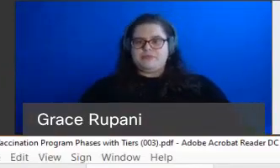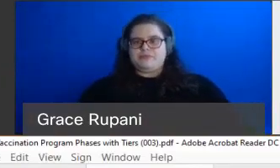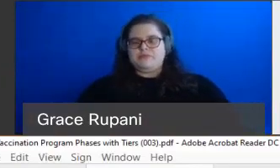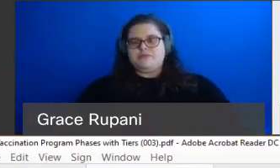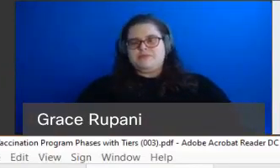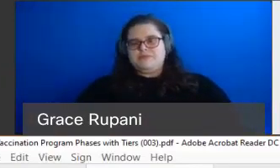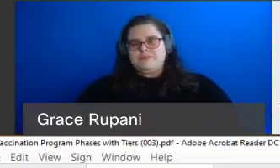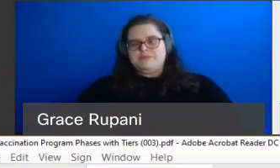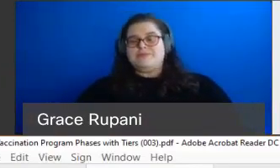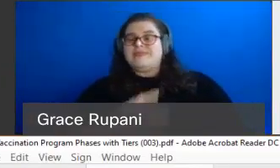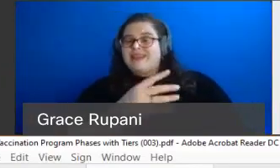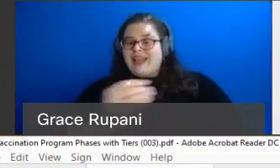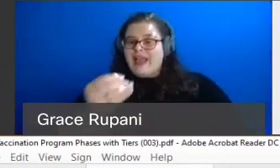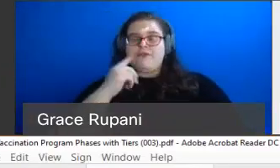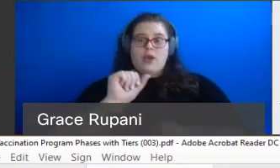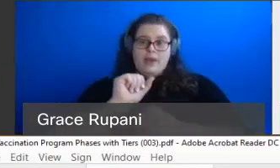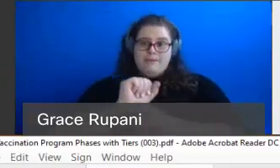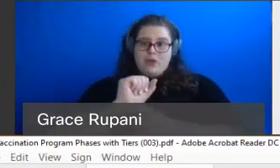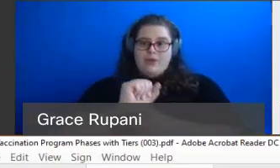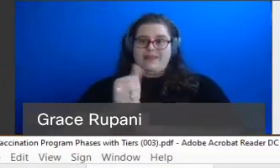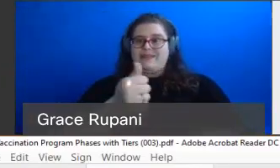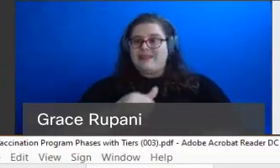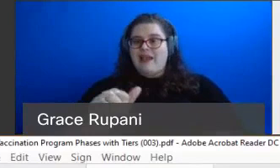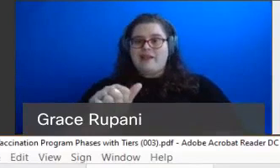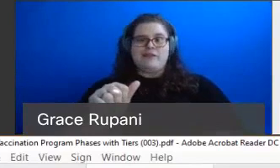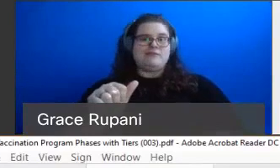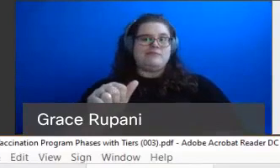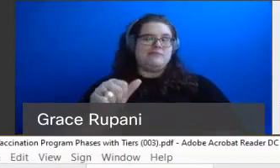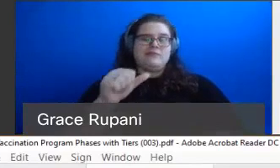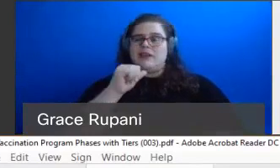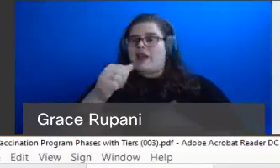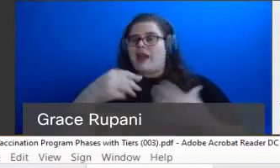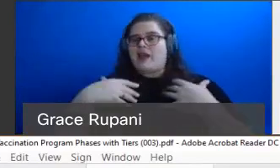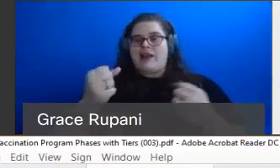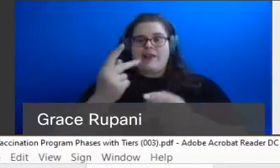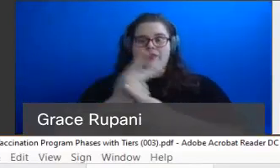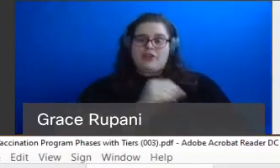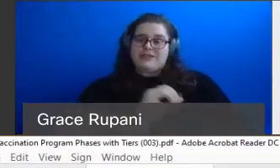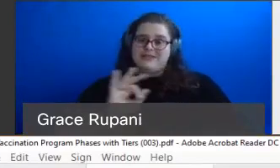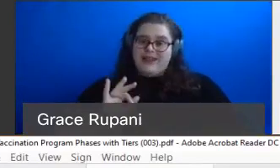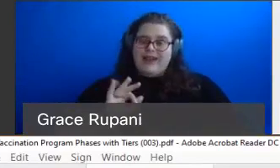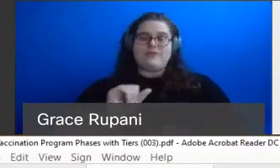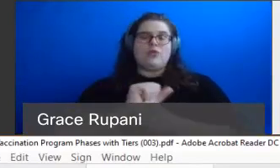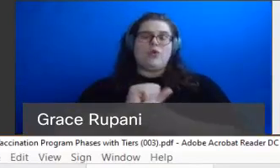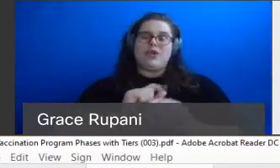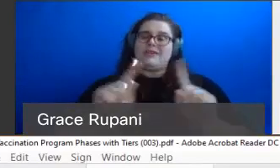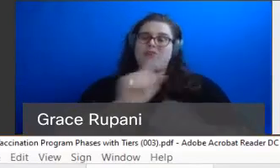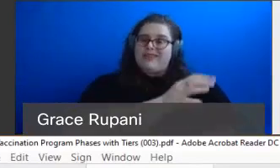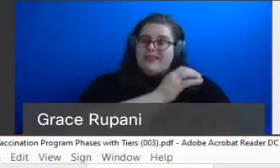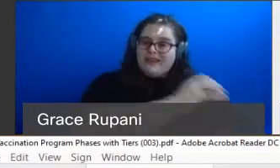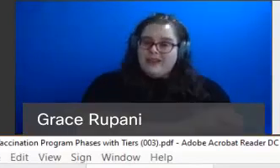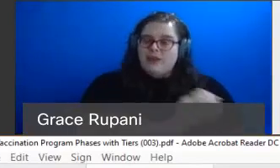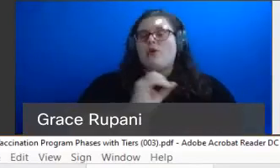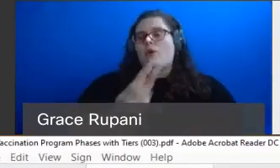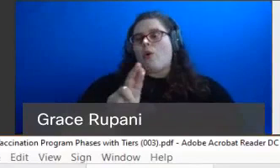non-healthcare staff that work at vaccination clinics, other staff working in congregate settings, which all of our staff have